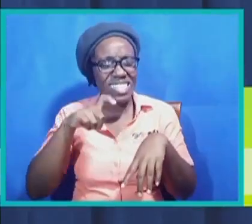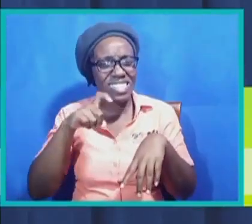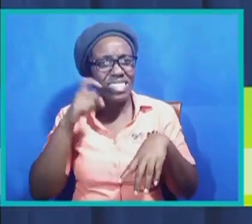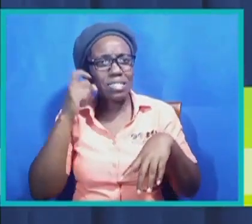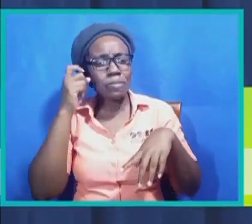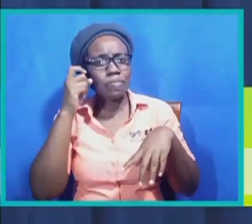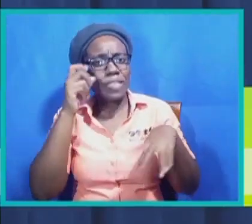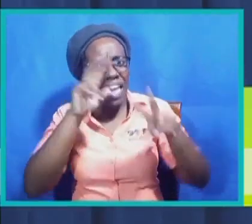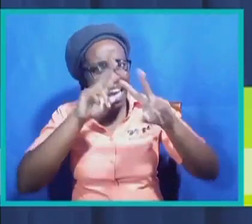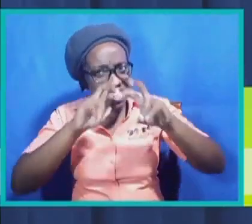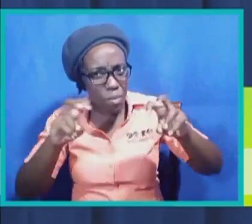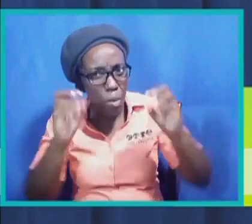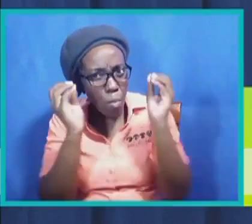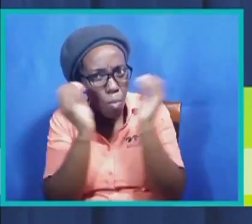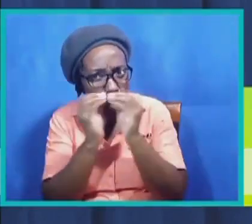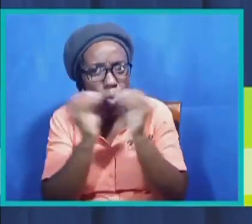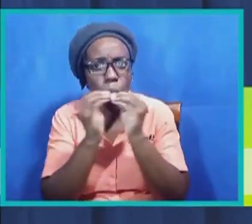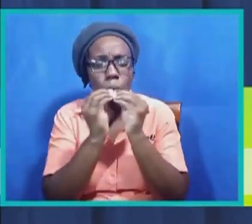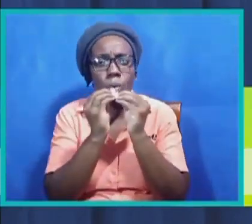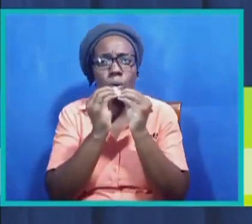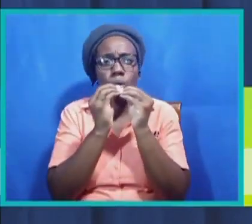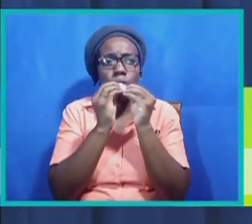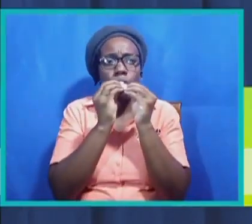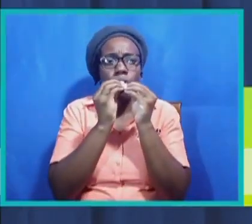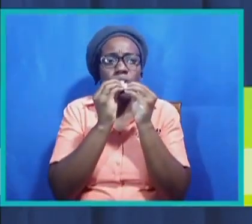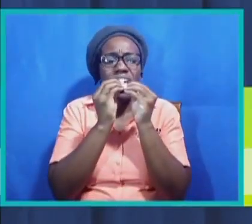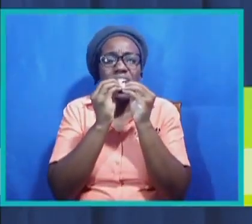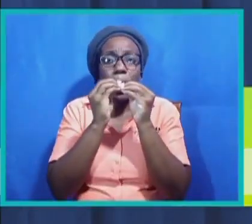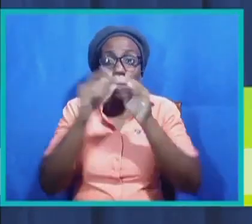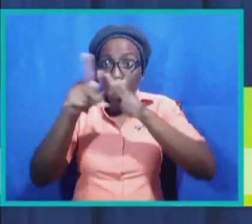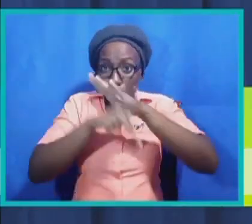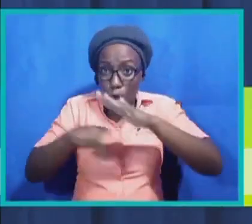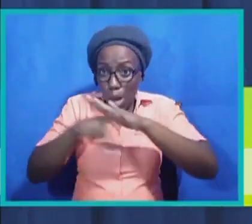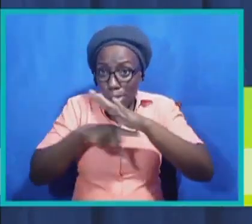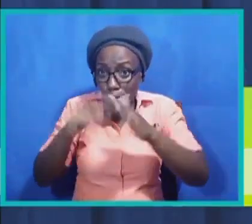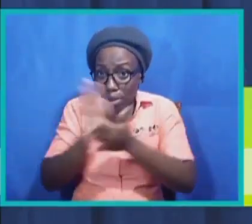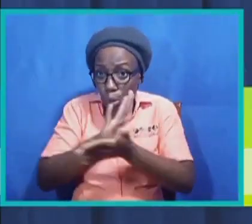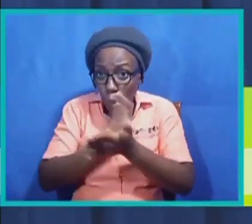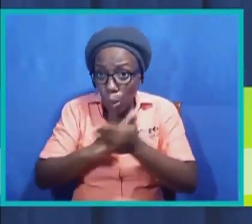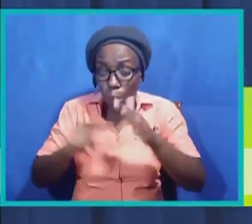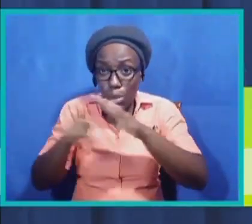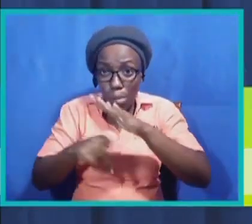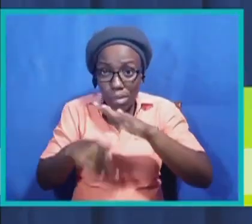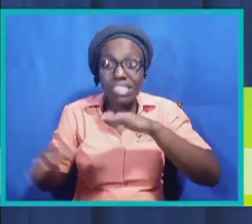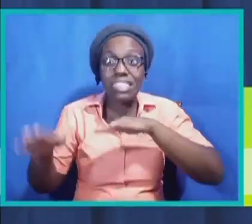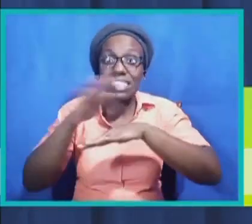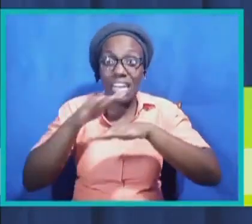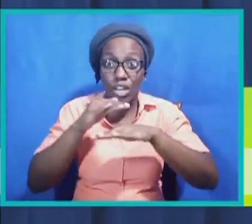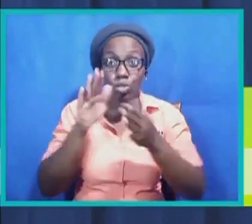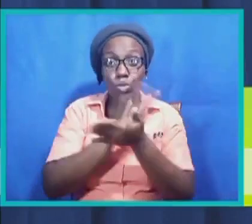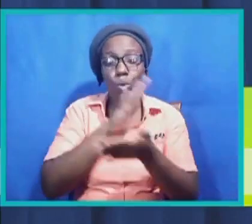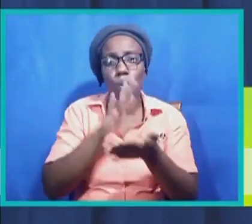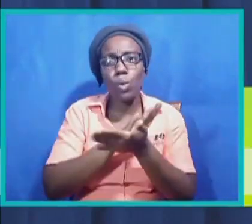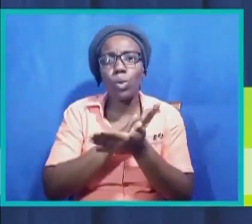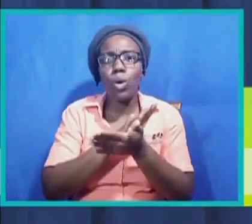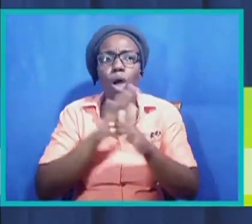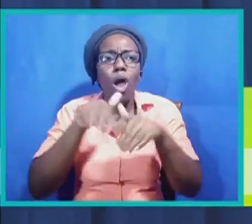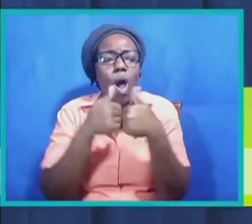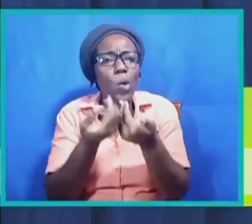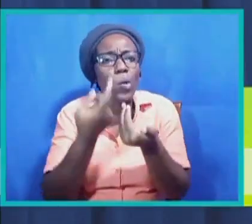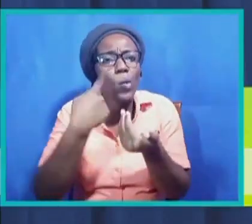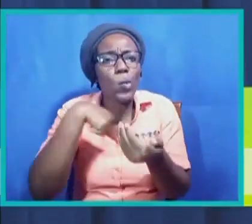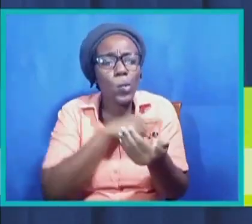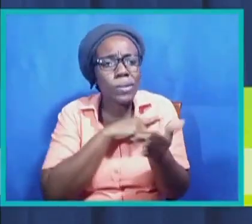the primary school and the secondary school, in terms of having consistent approach to assessment,